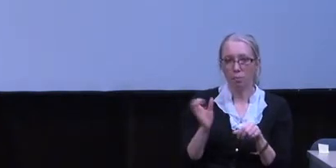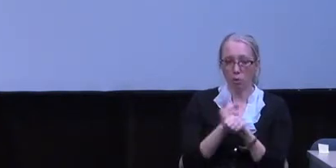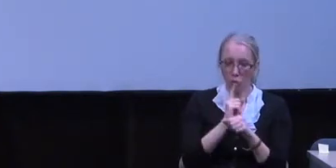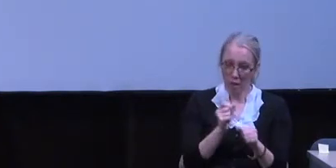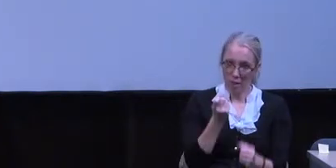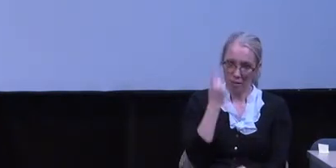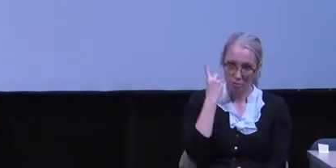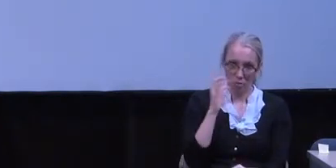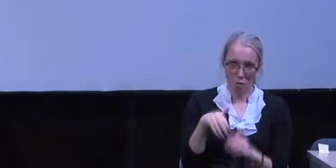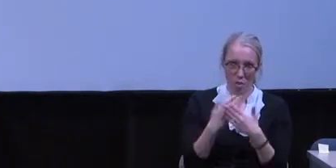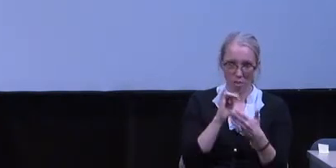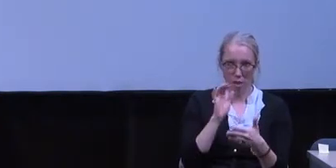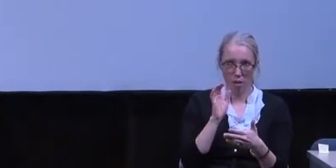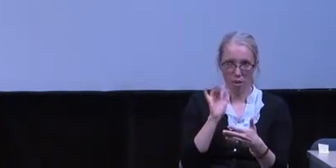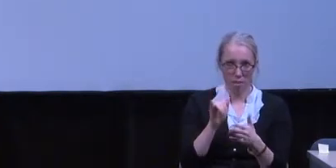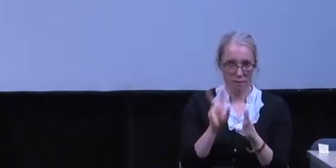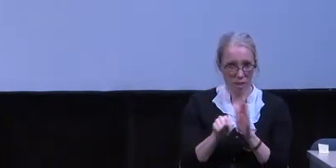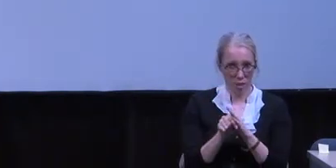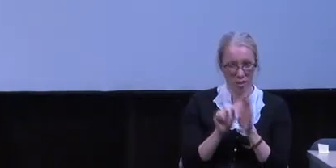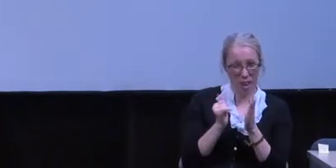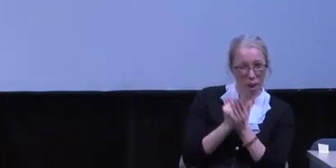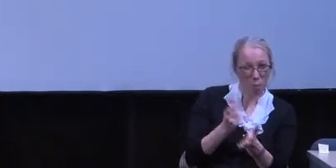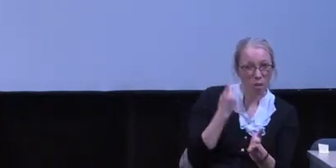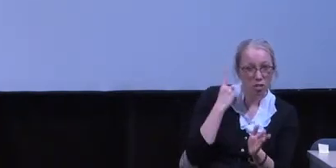that. Is that helpful?